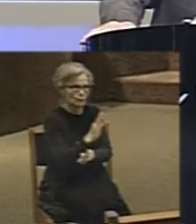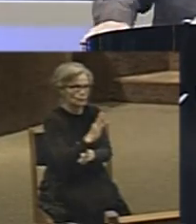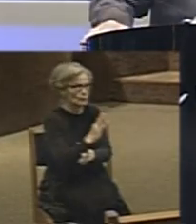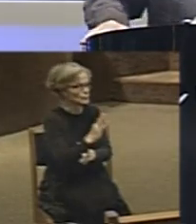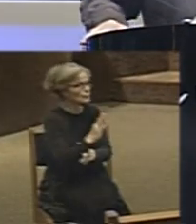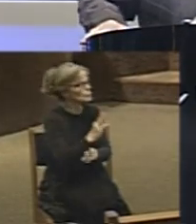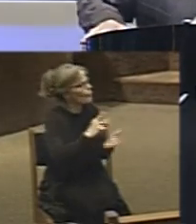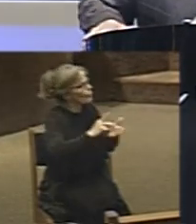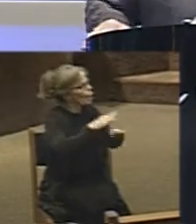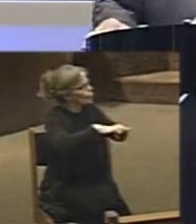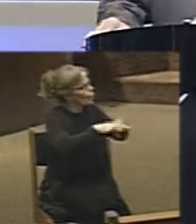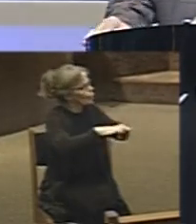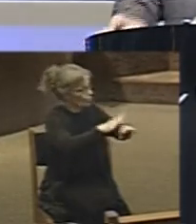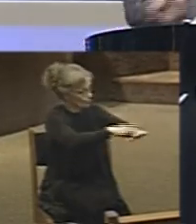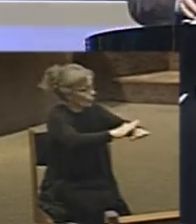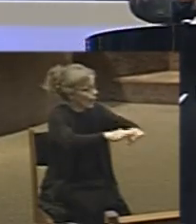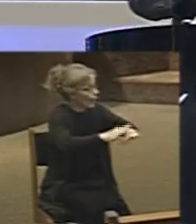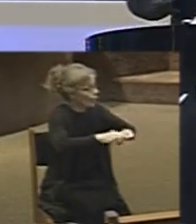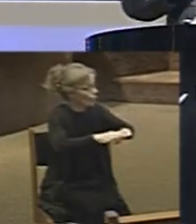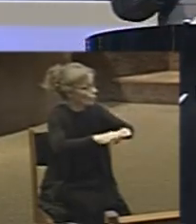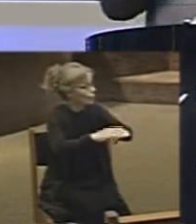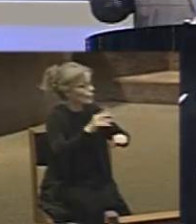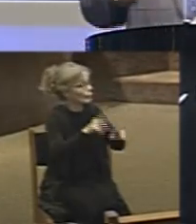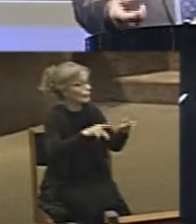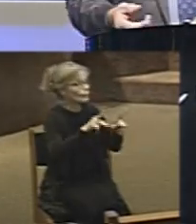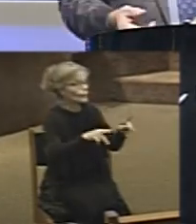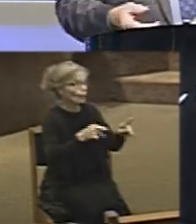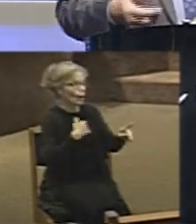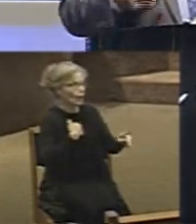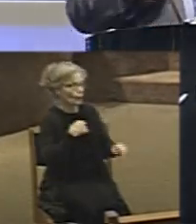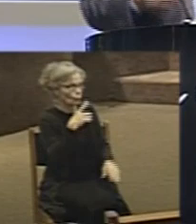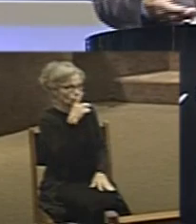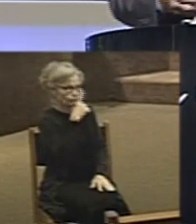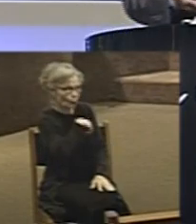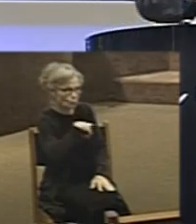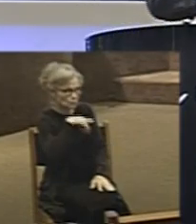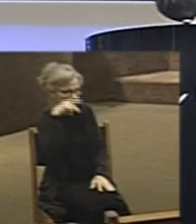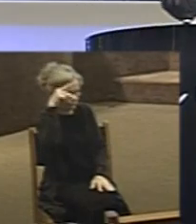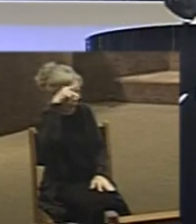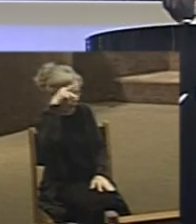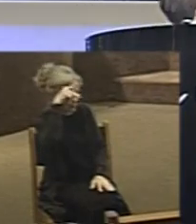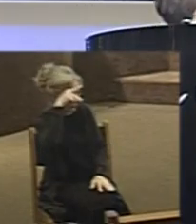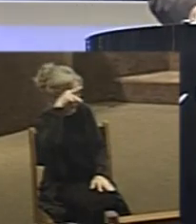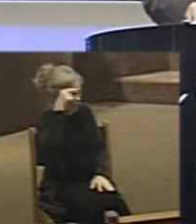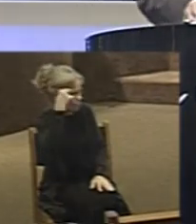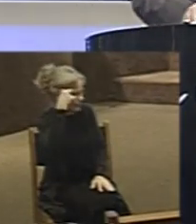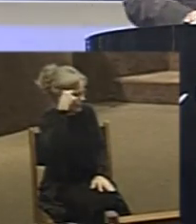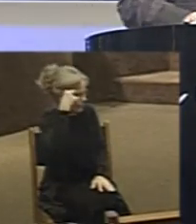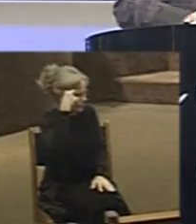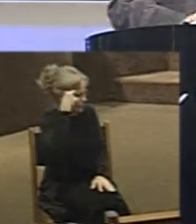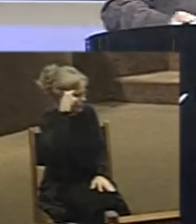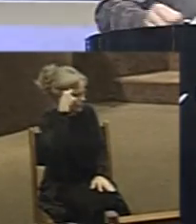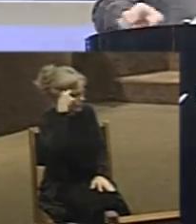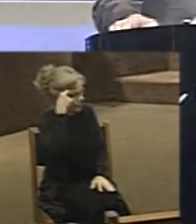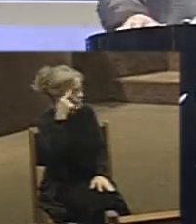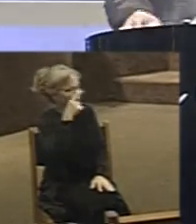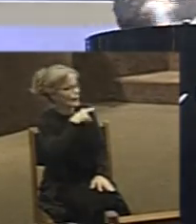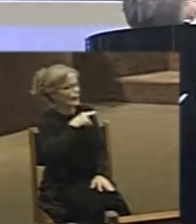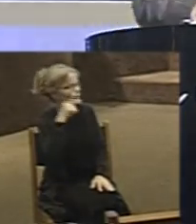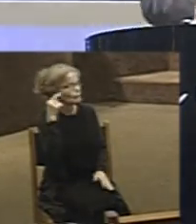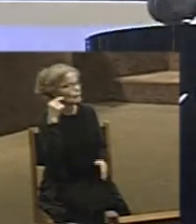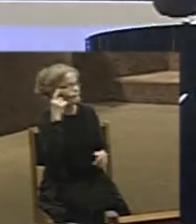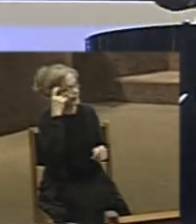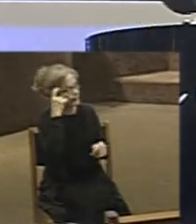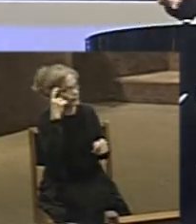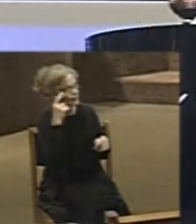Beware lest any man spoil you through philosophy and vain deceit after the tradition of